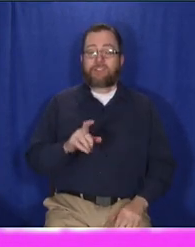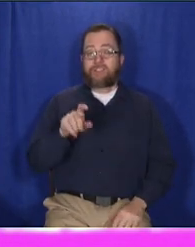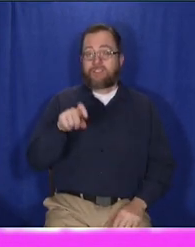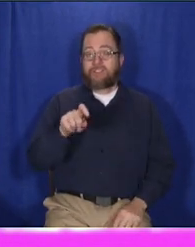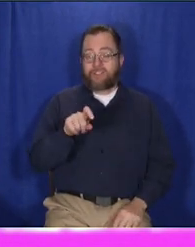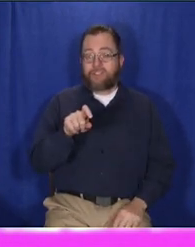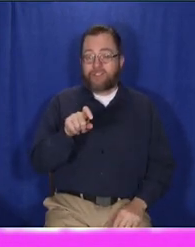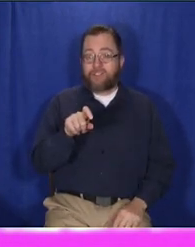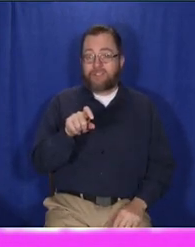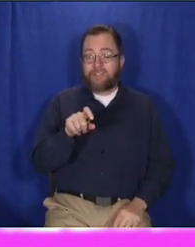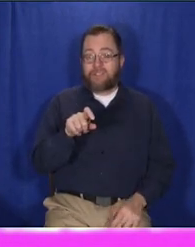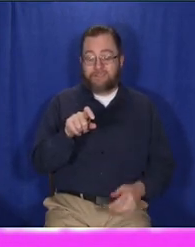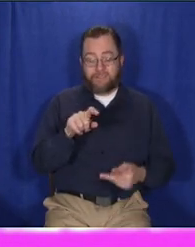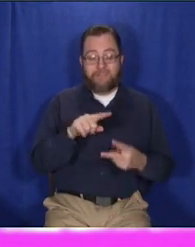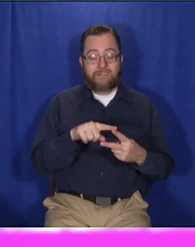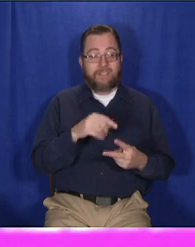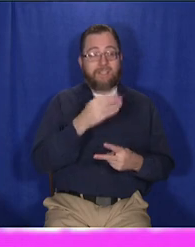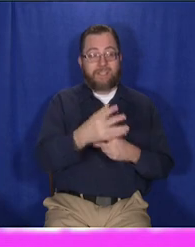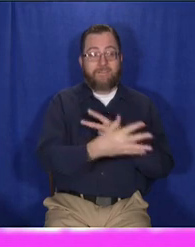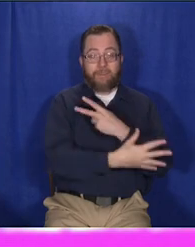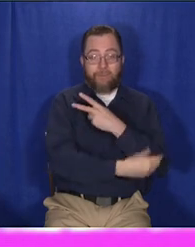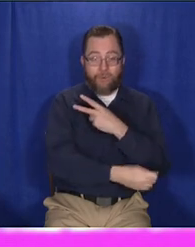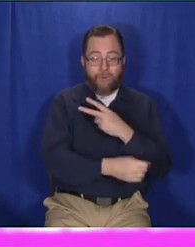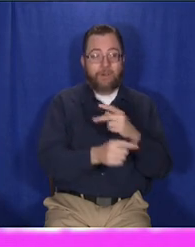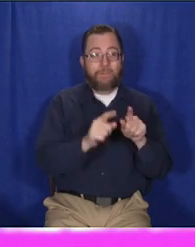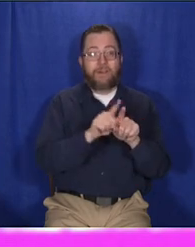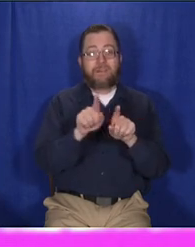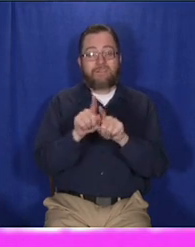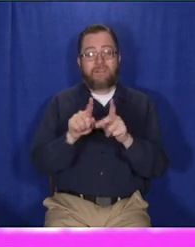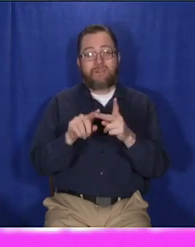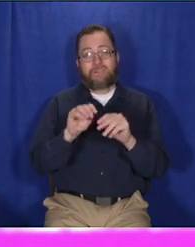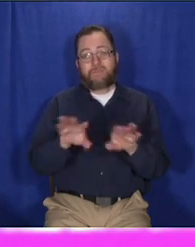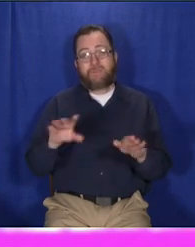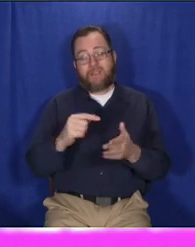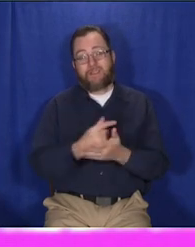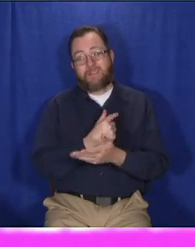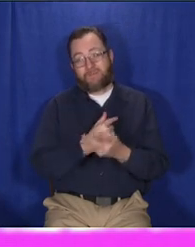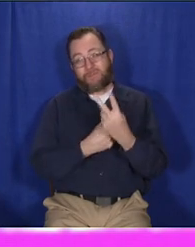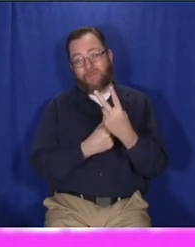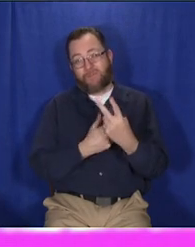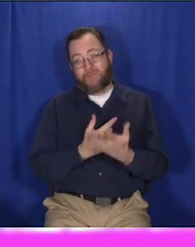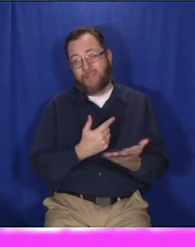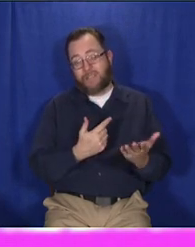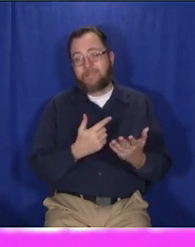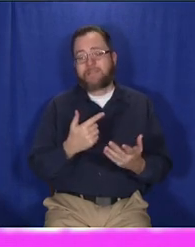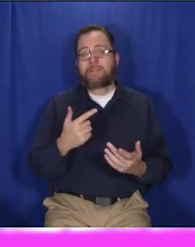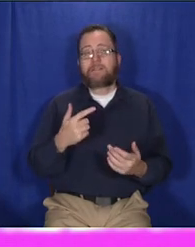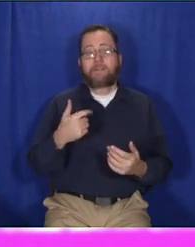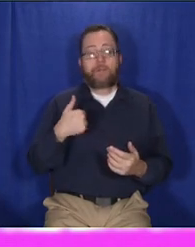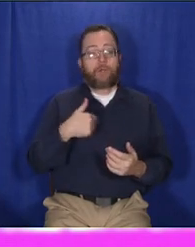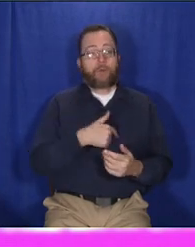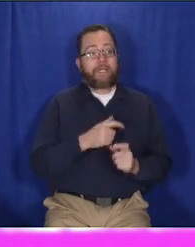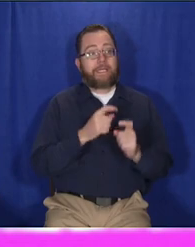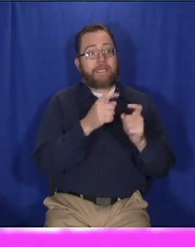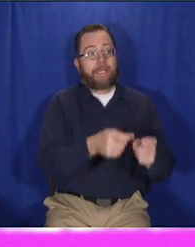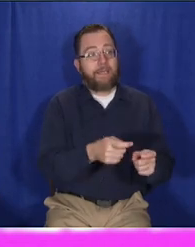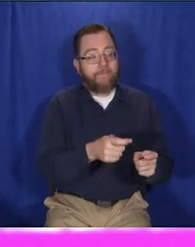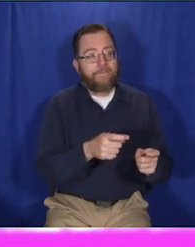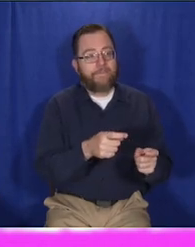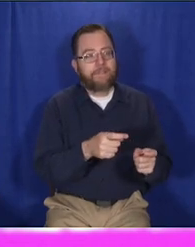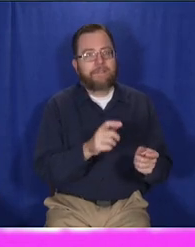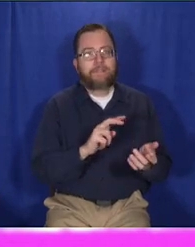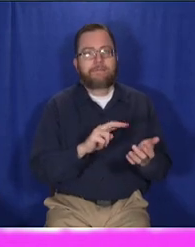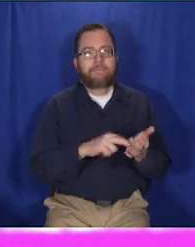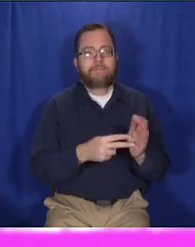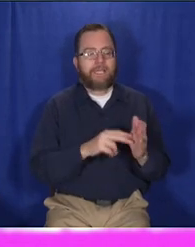prioritize getting the gospel to people who need it. And so when we give, we retrain our hearts to experience deeper